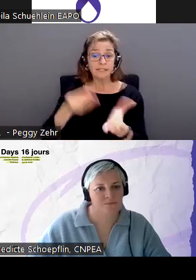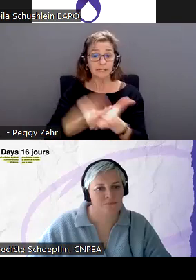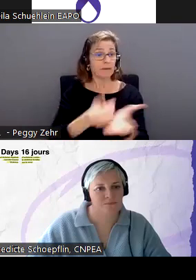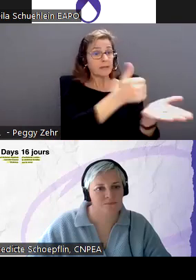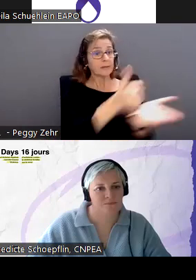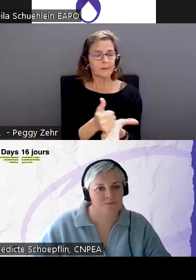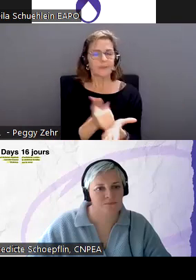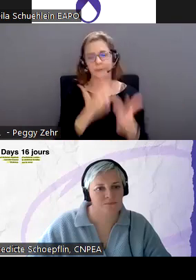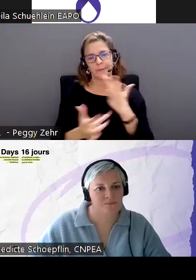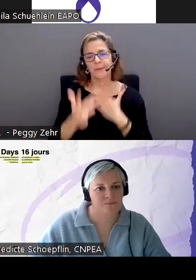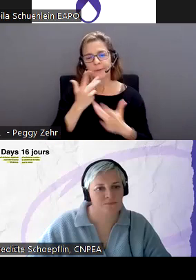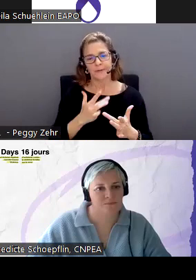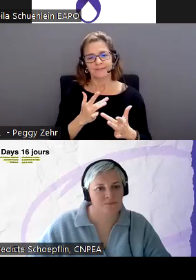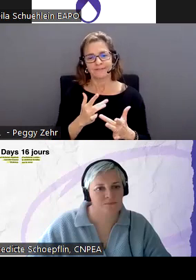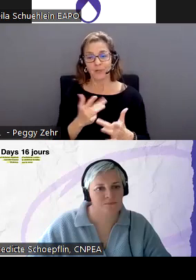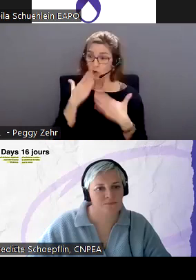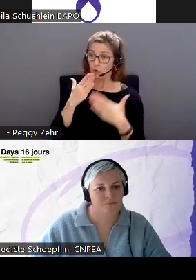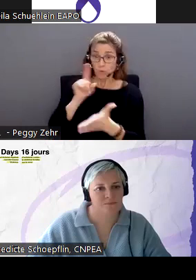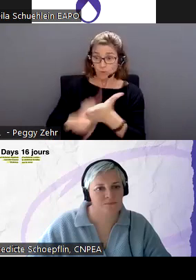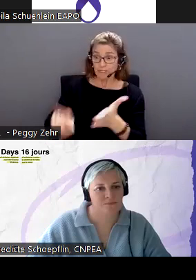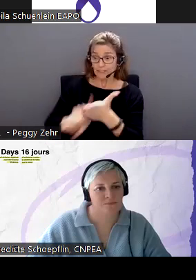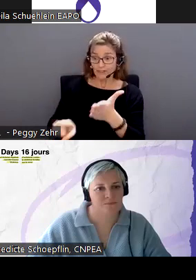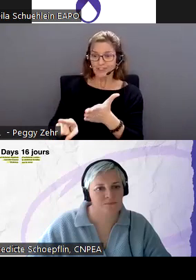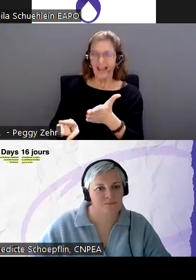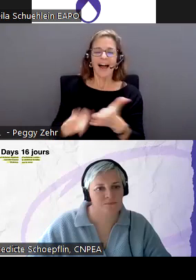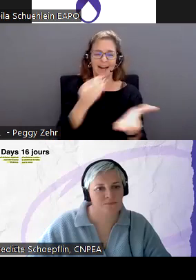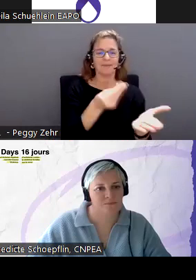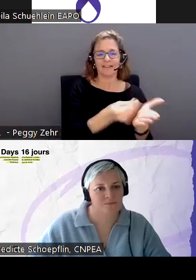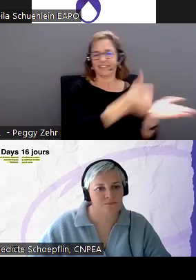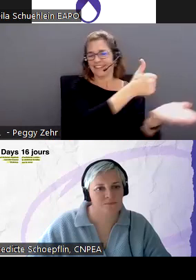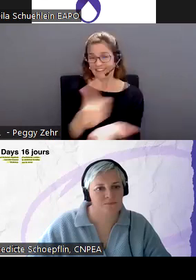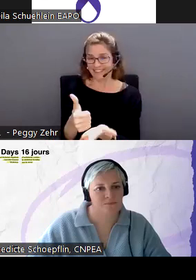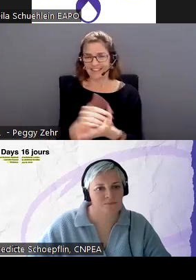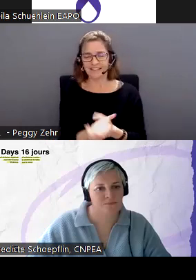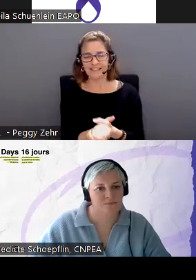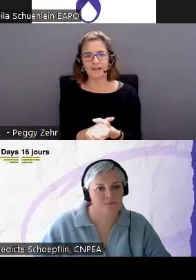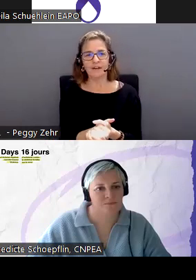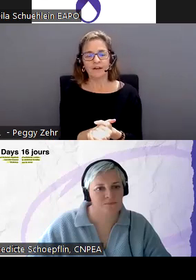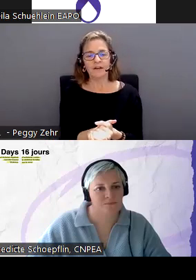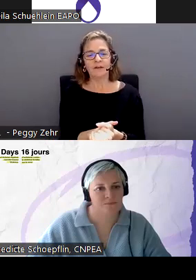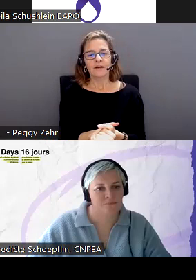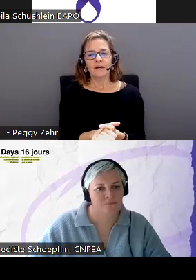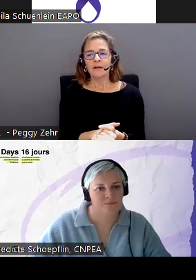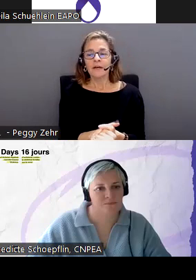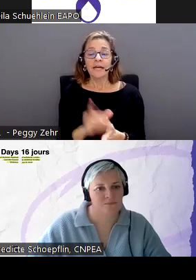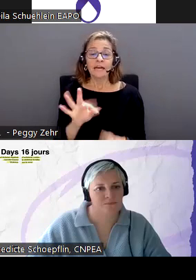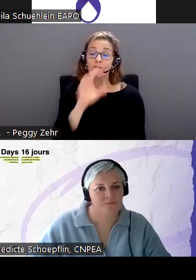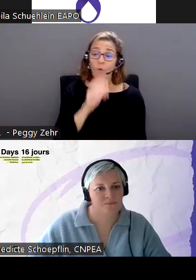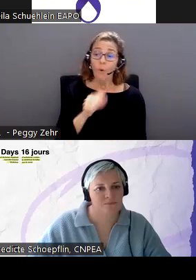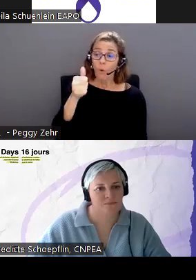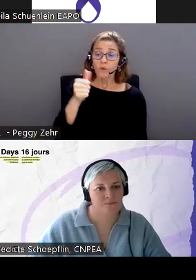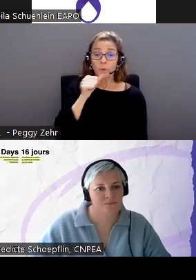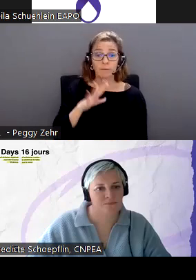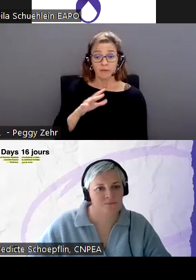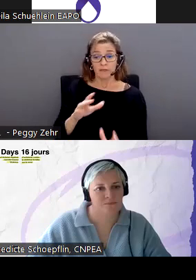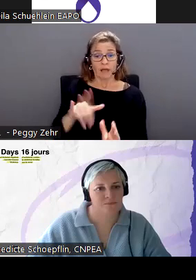say that, you know, that imply that older women don't experience domestic violence in particular, by